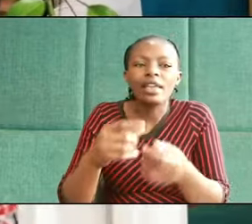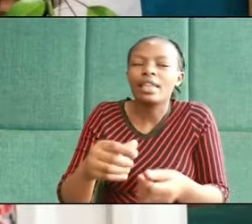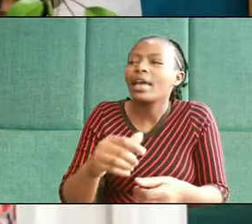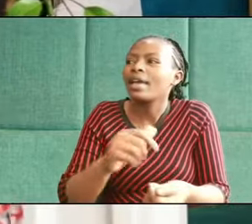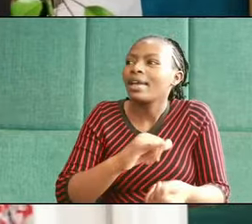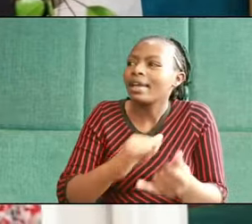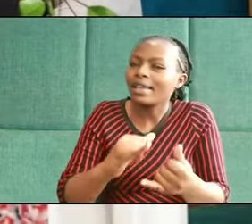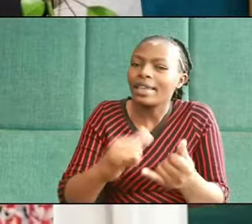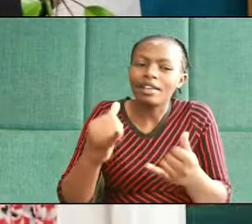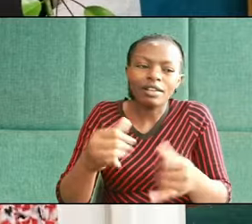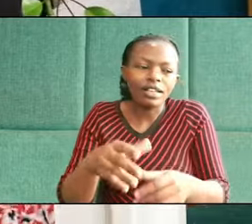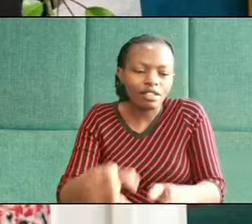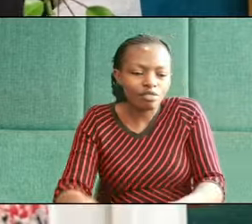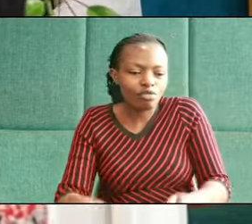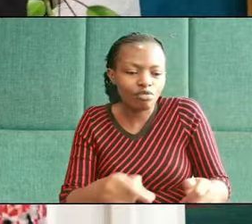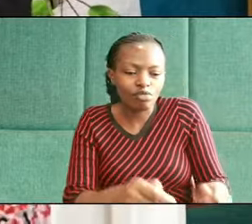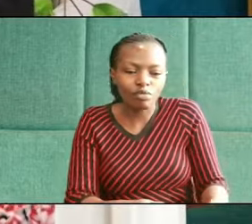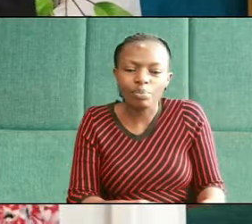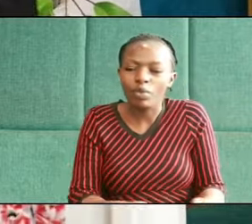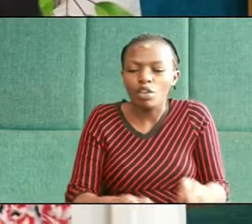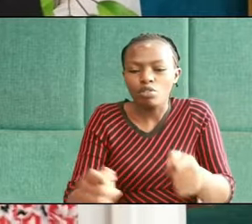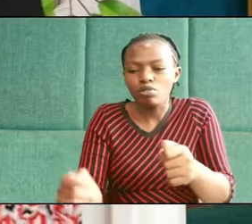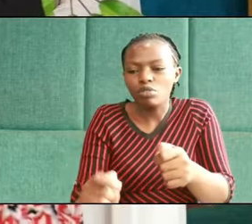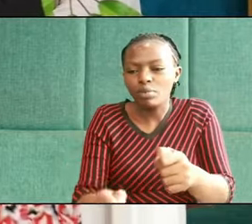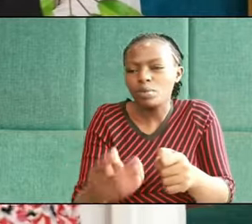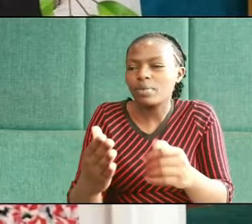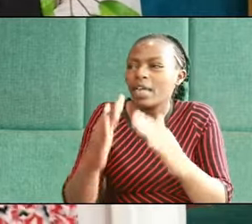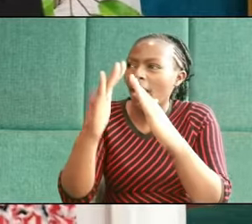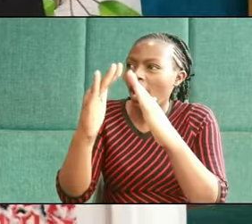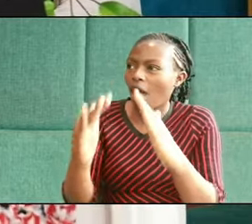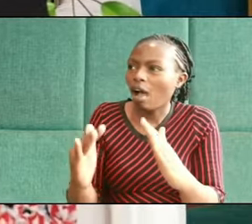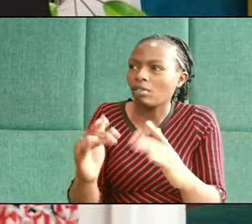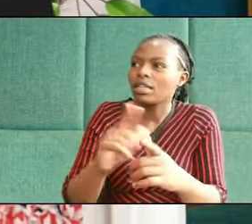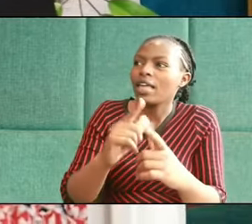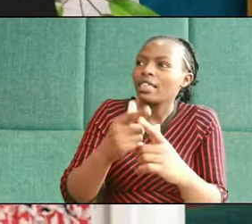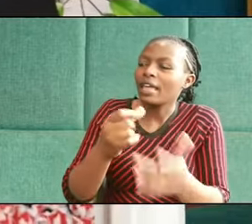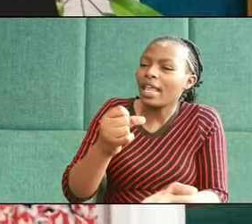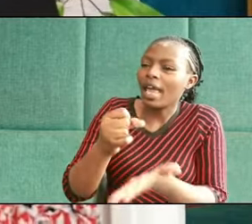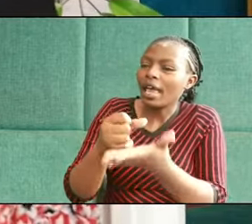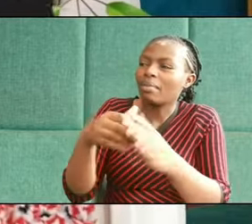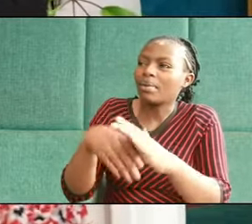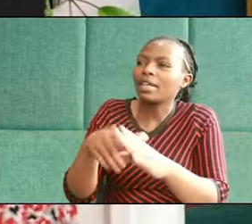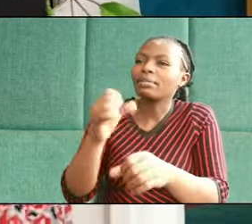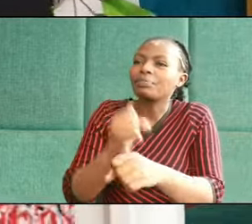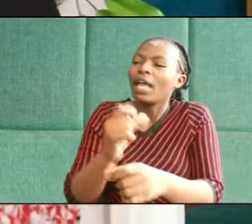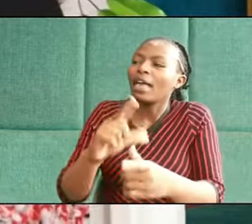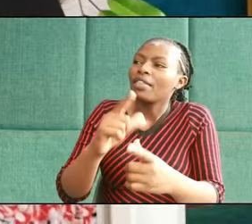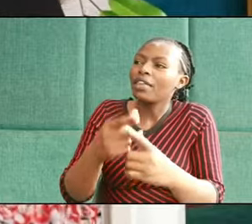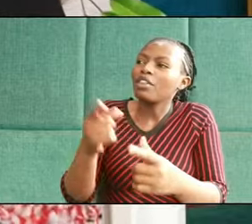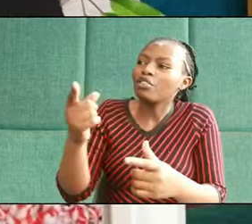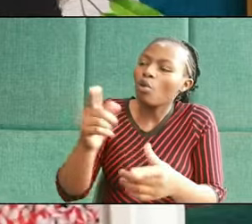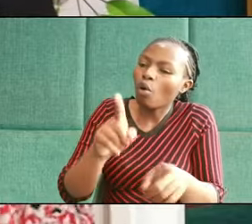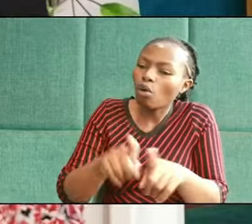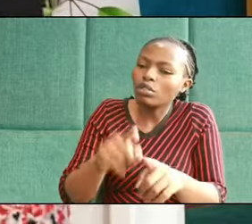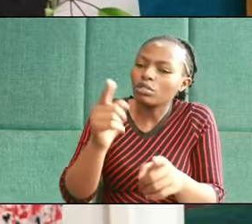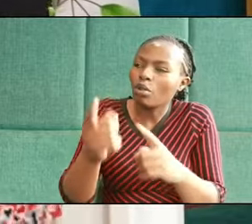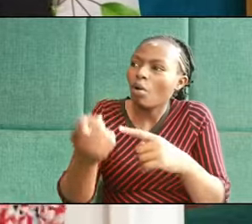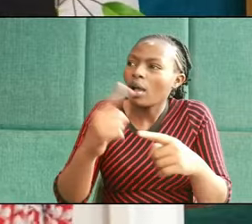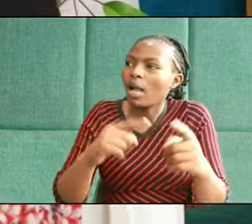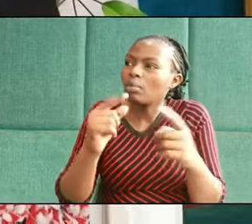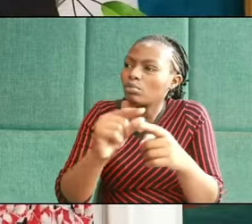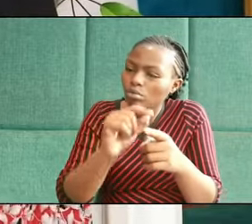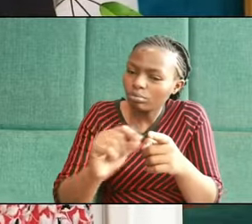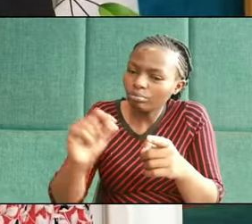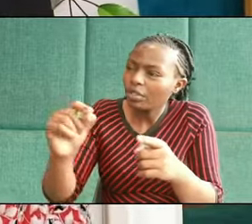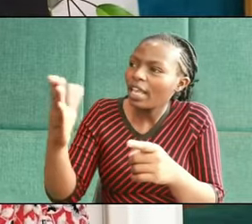house or you're kind to people, you take a merit and you come stick on your merit tree, isn't it? Yes. You love